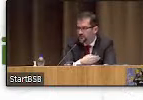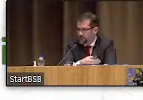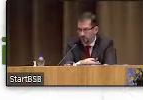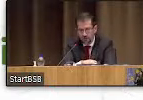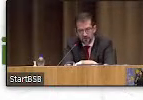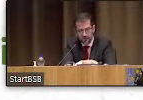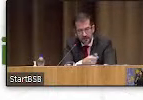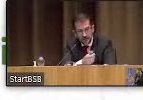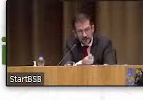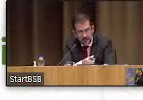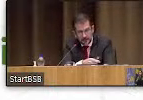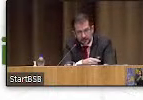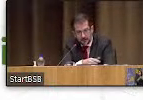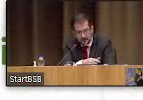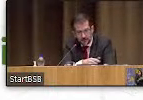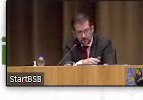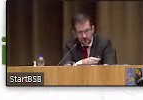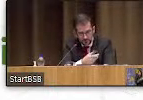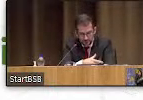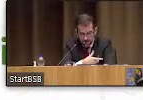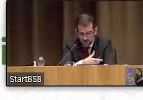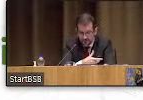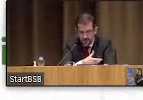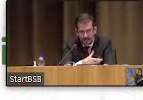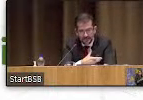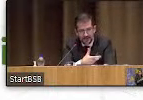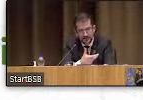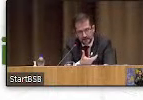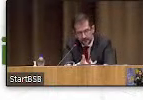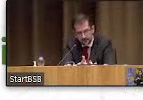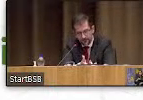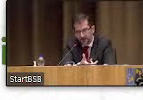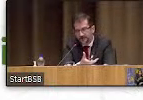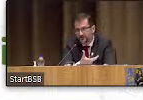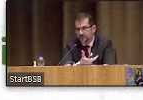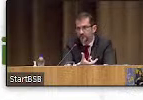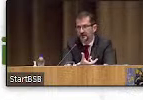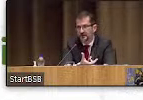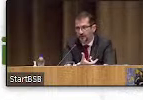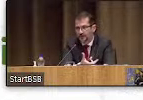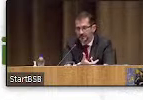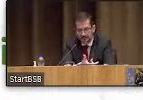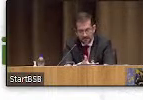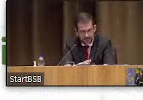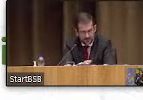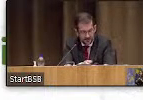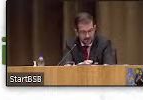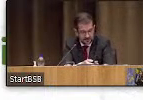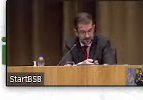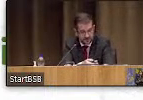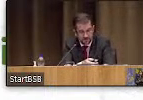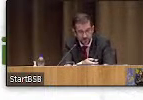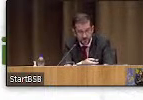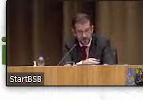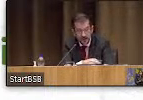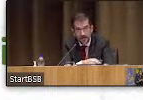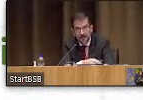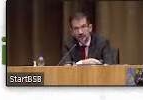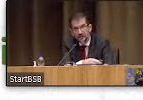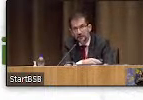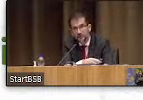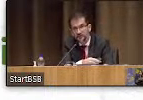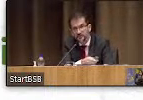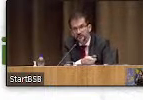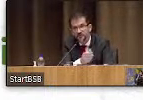put a way for us to think about new forms of care, and our basic care